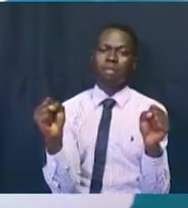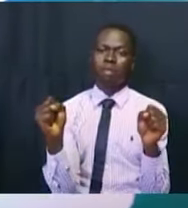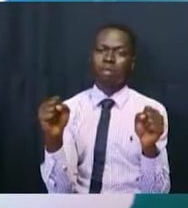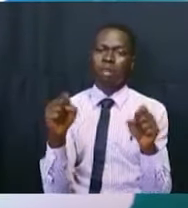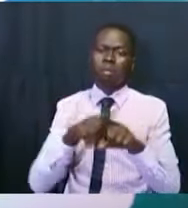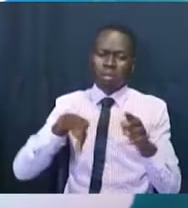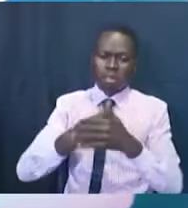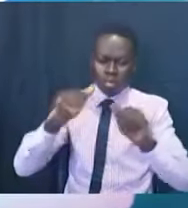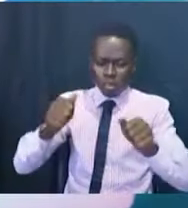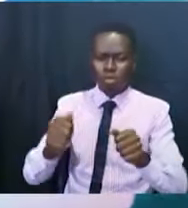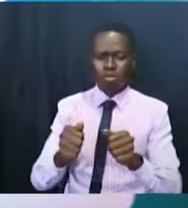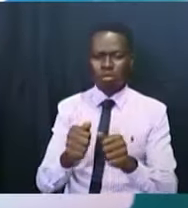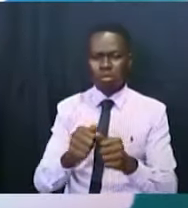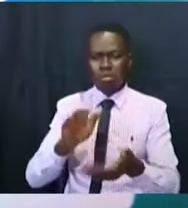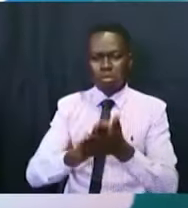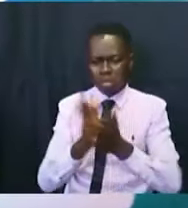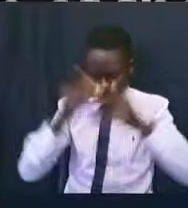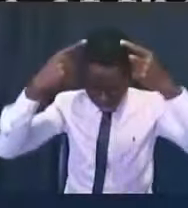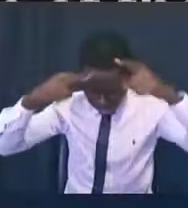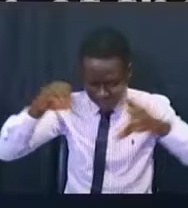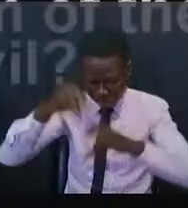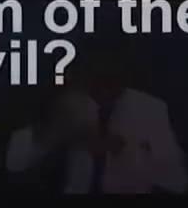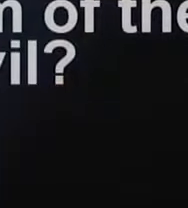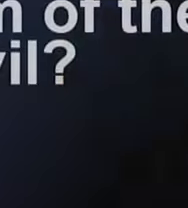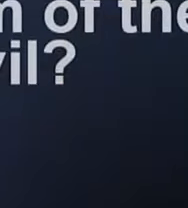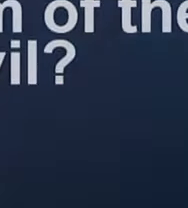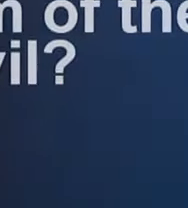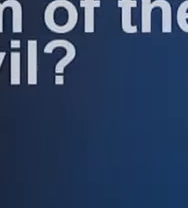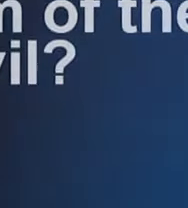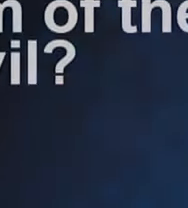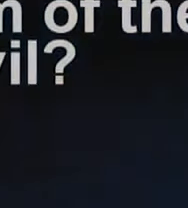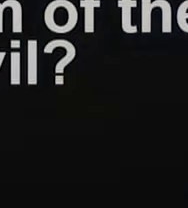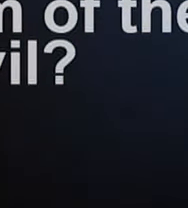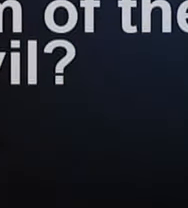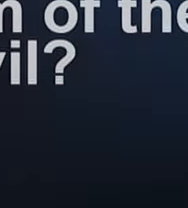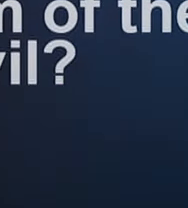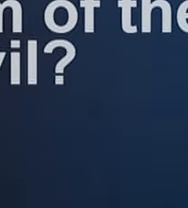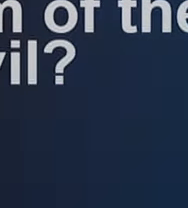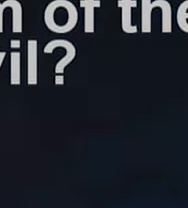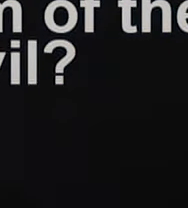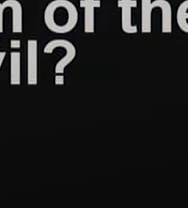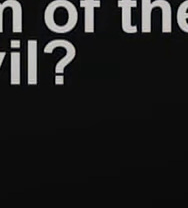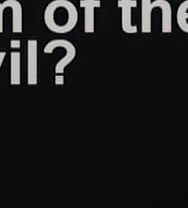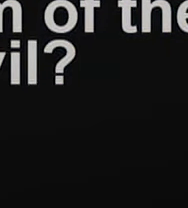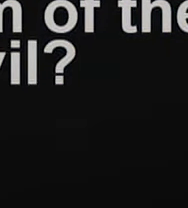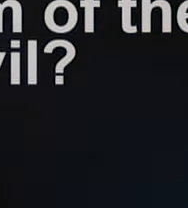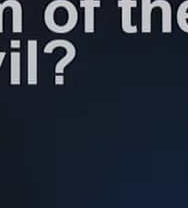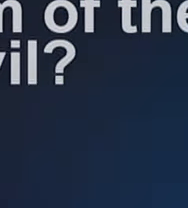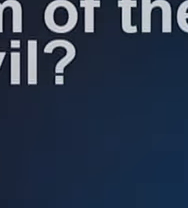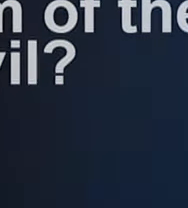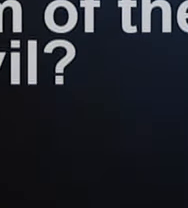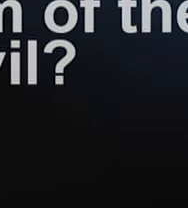How do we survive in this crooked and perverse world? How do we overcome and save people from the kingdom of the